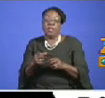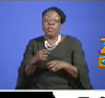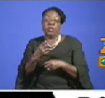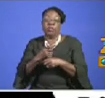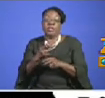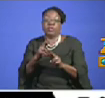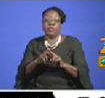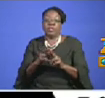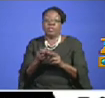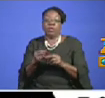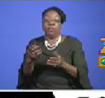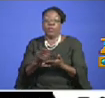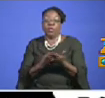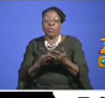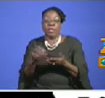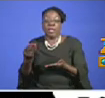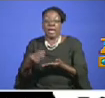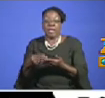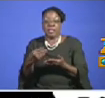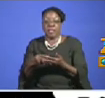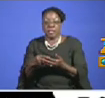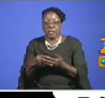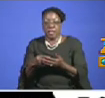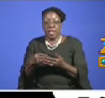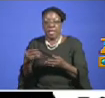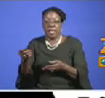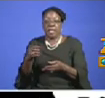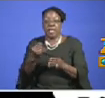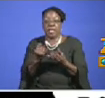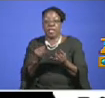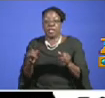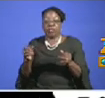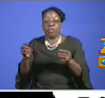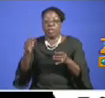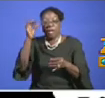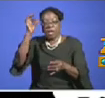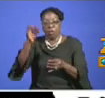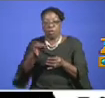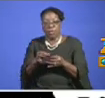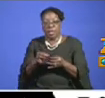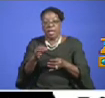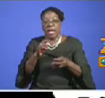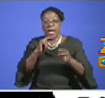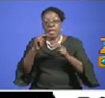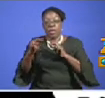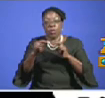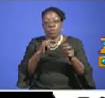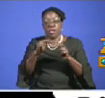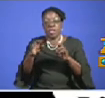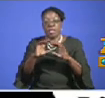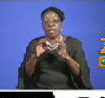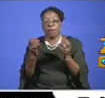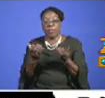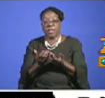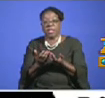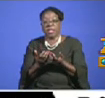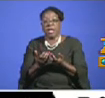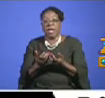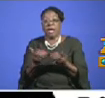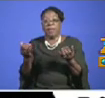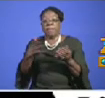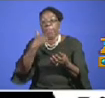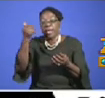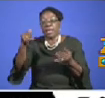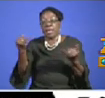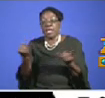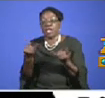the restoration of the union's assets, establishing an industrial agreement and negotiating a committee, and seek better insurance for